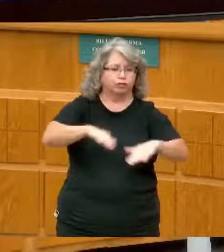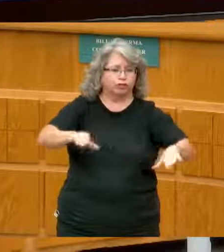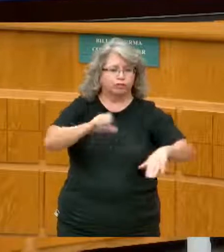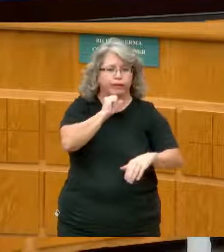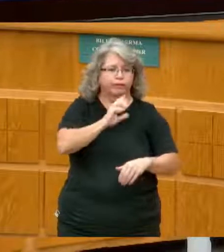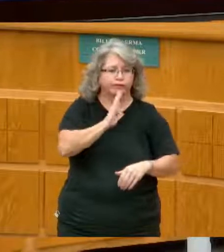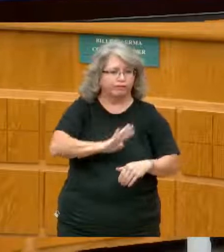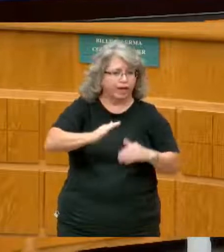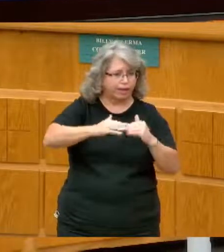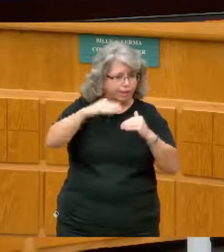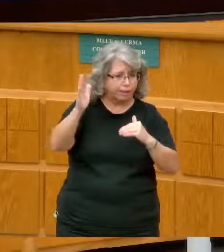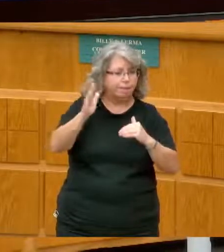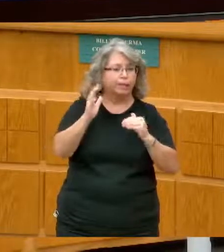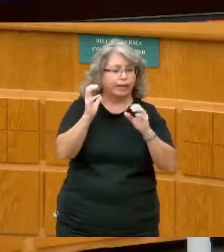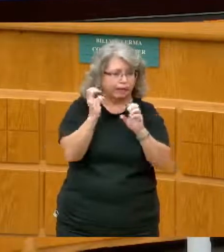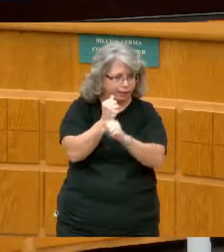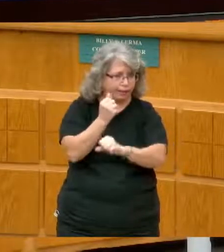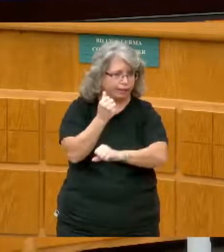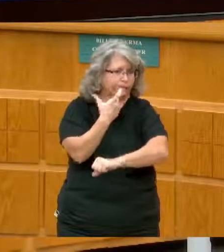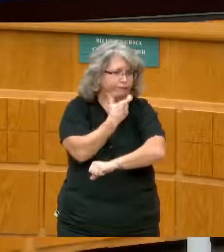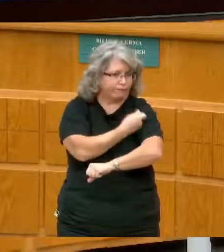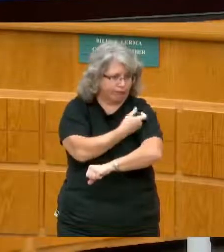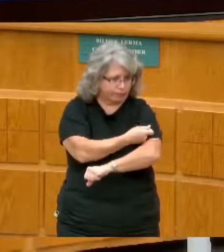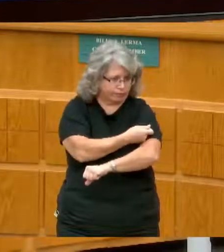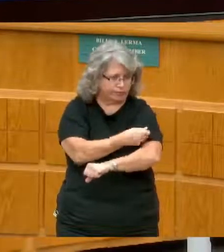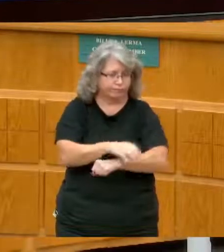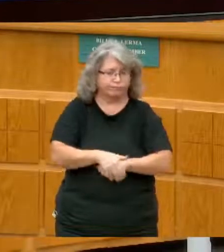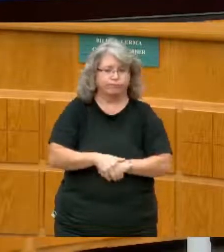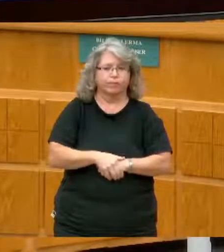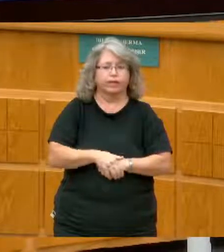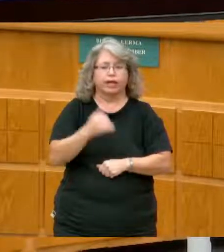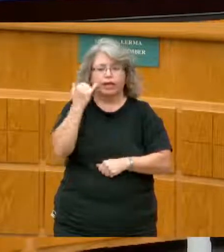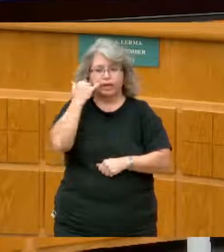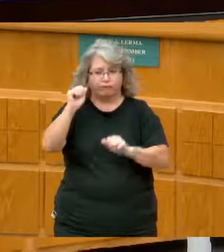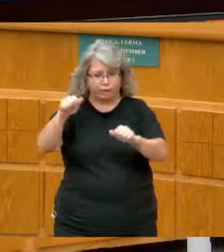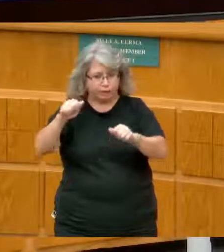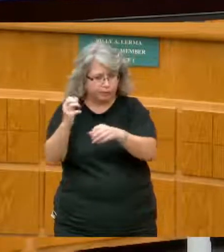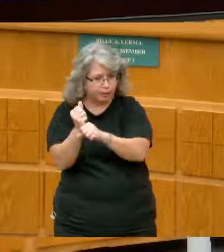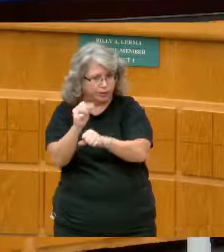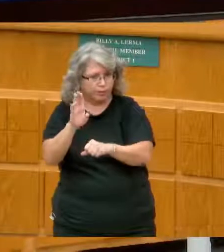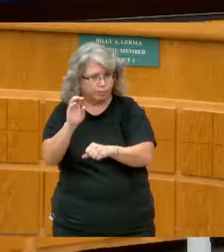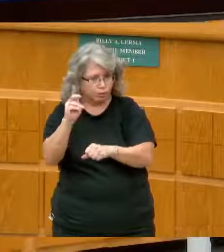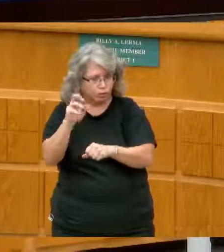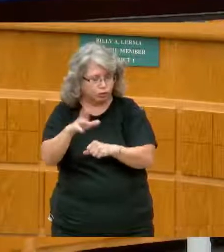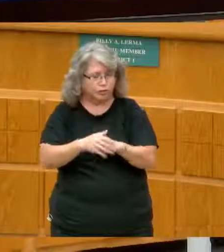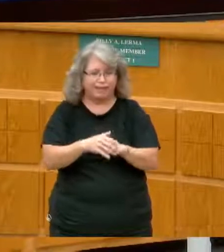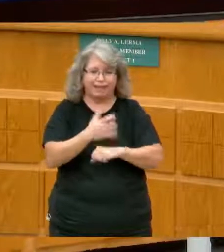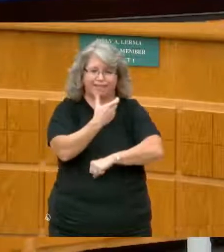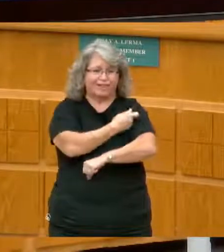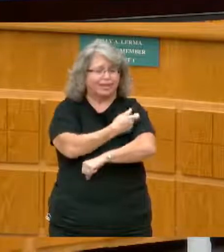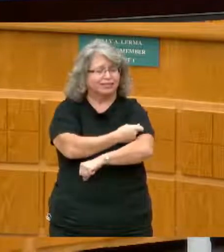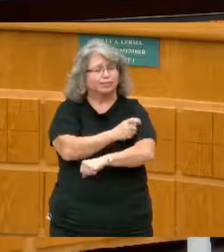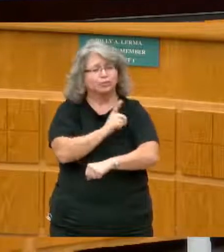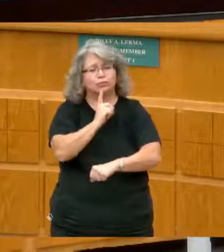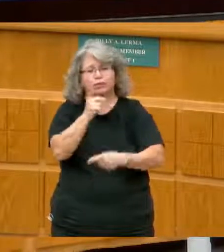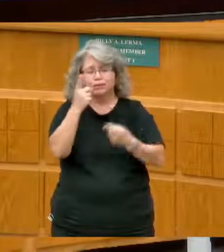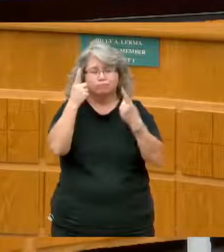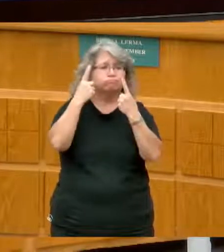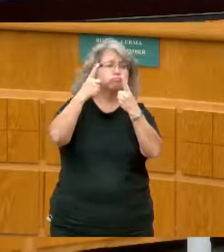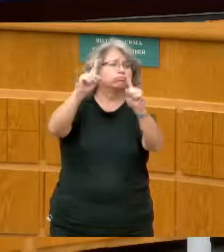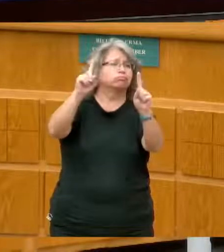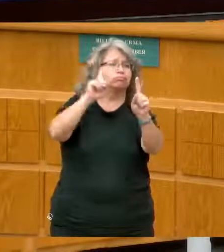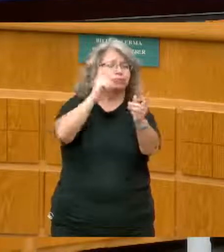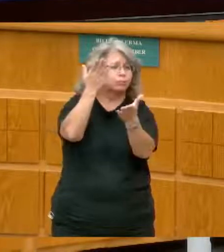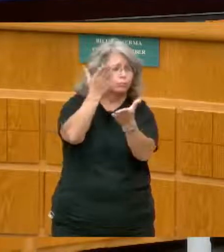shot. Vaccines have played a remarkable role in reducing the number of hospitalizations